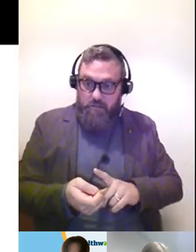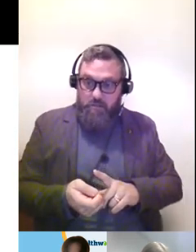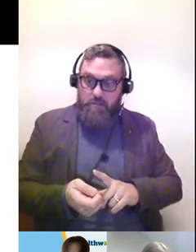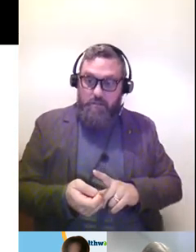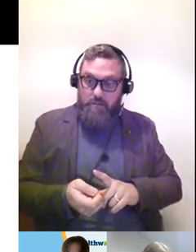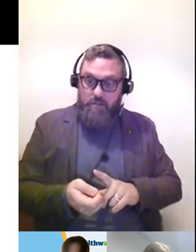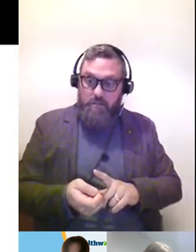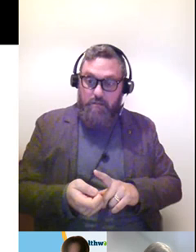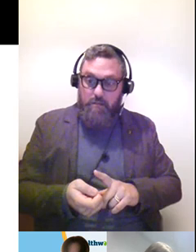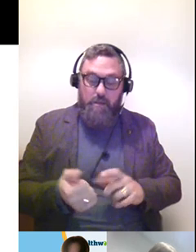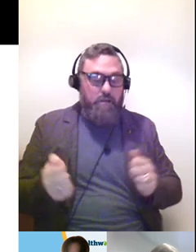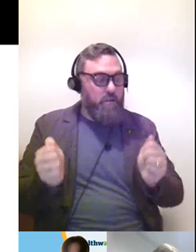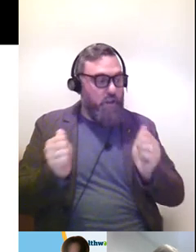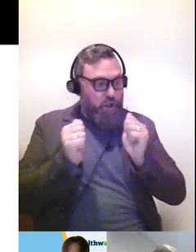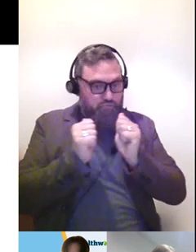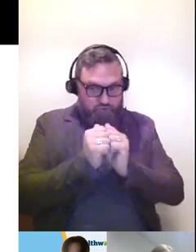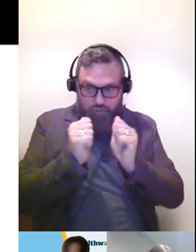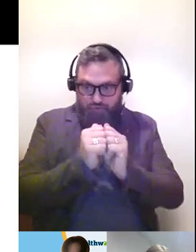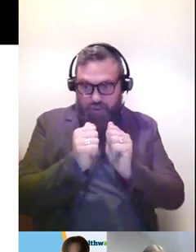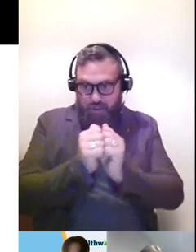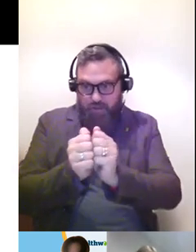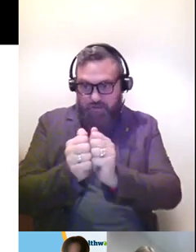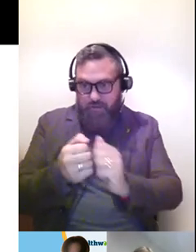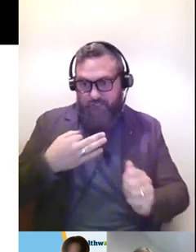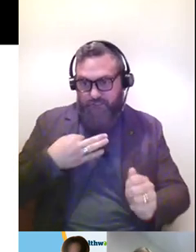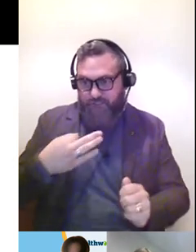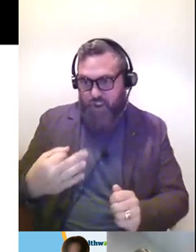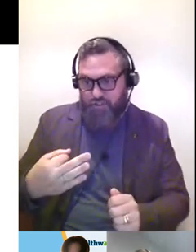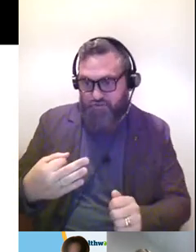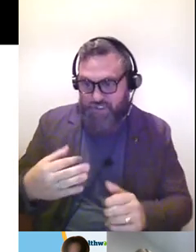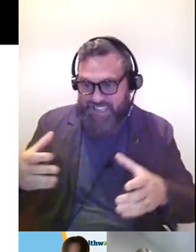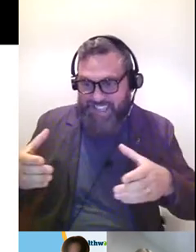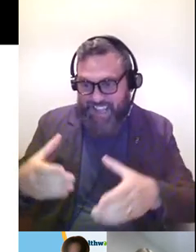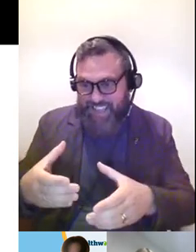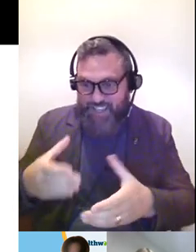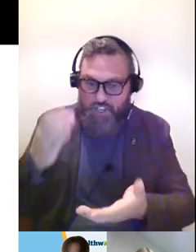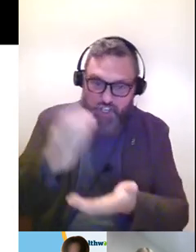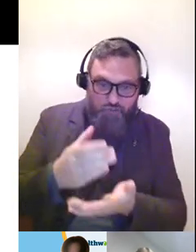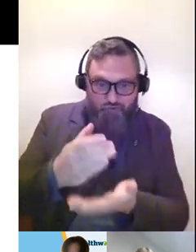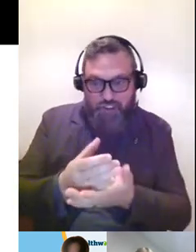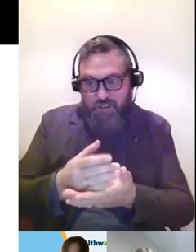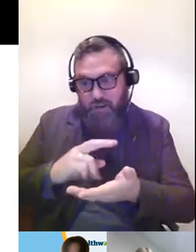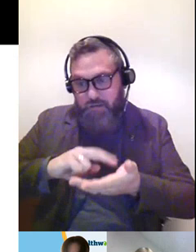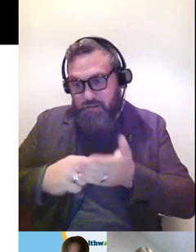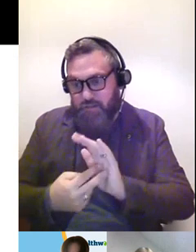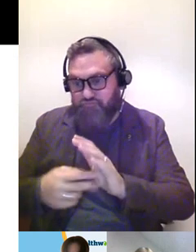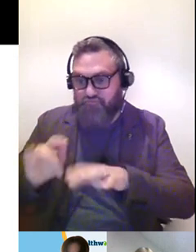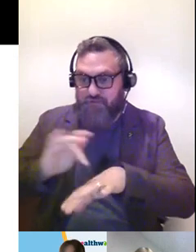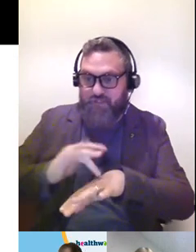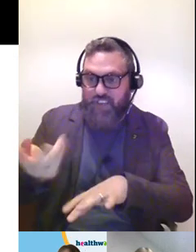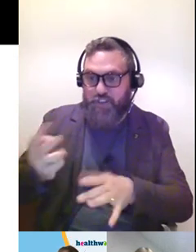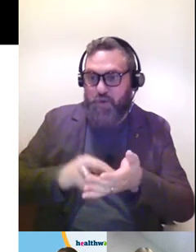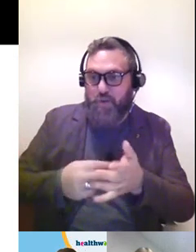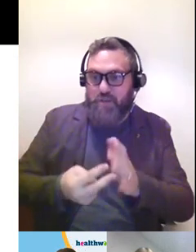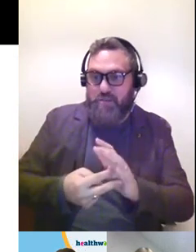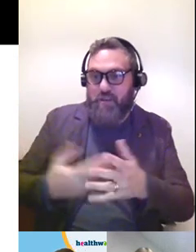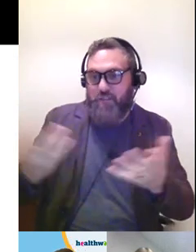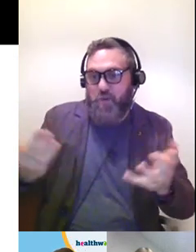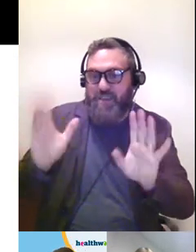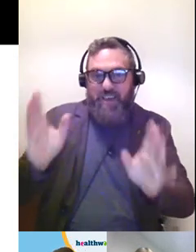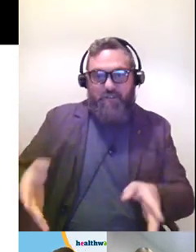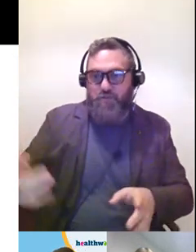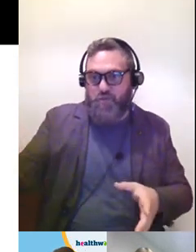appropriate voluntary sector, charitable organisations, you know, professional organisations would absolutely have to come